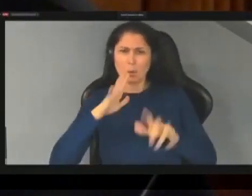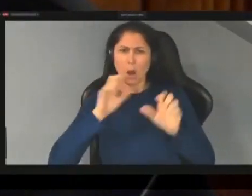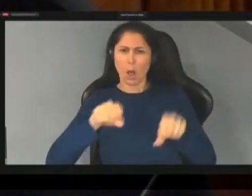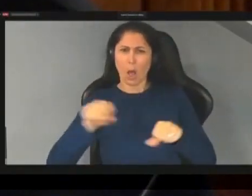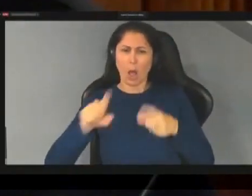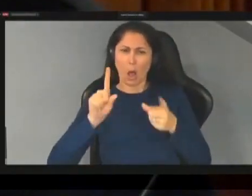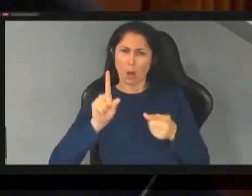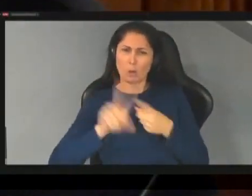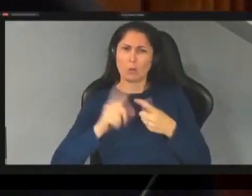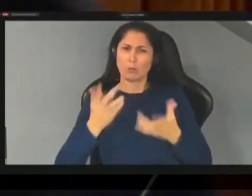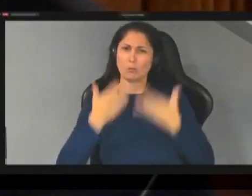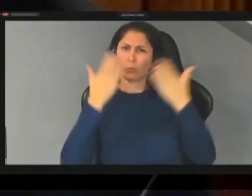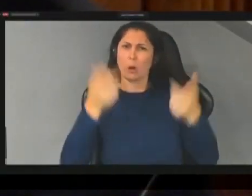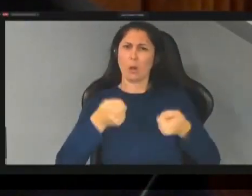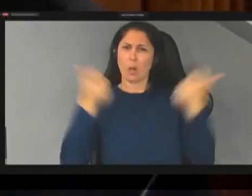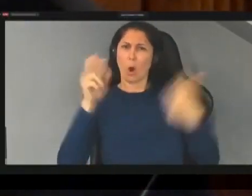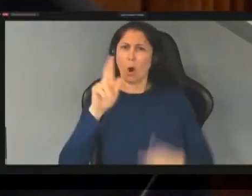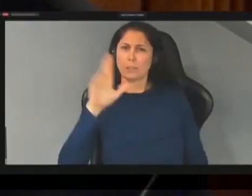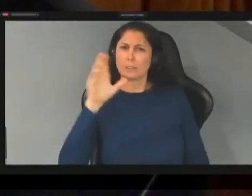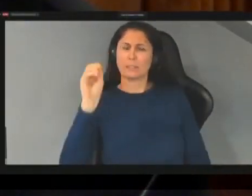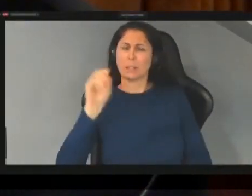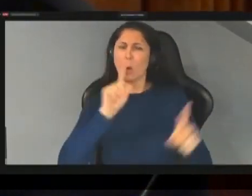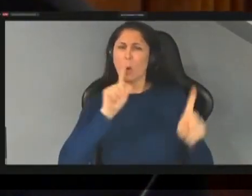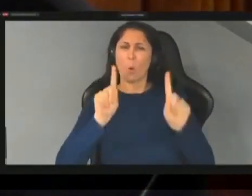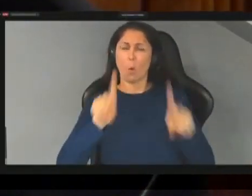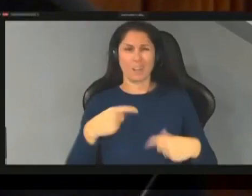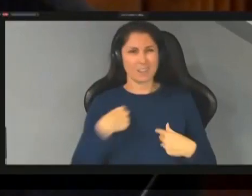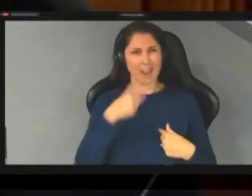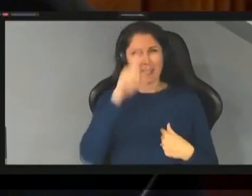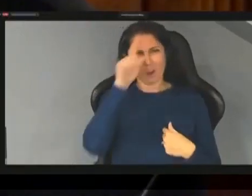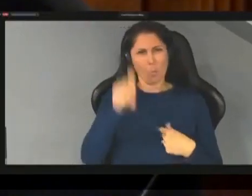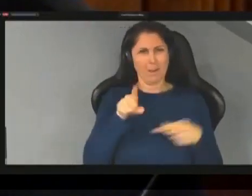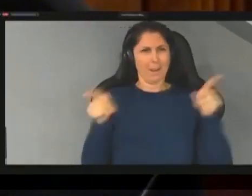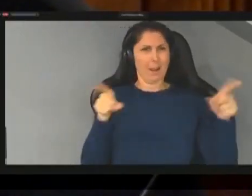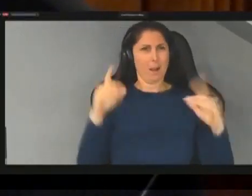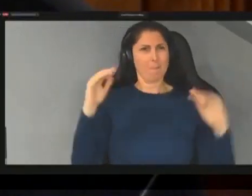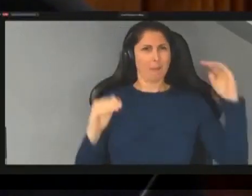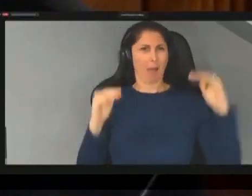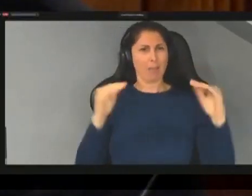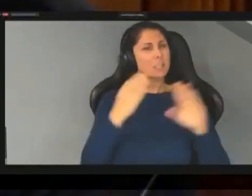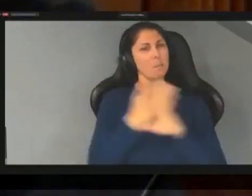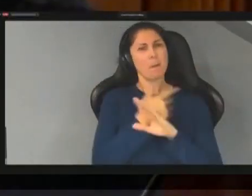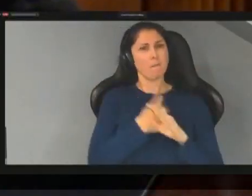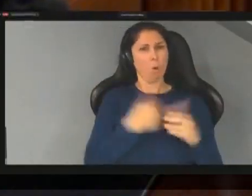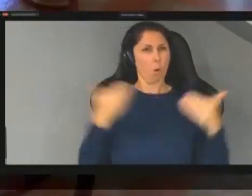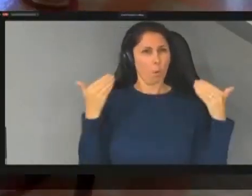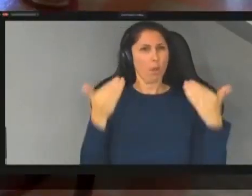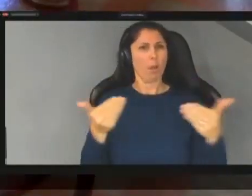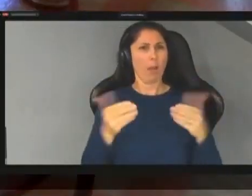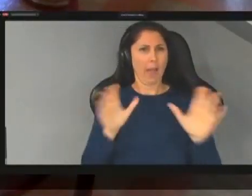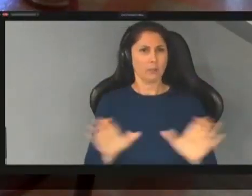RCO ordinance. So I think there's a need to balance that before any action is taken.